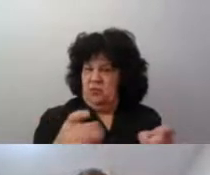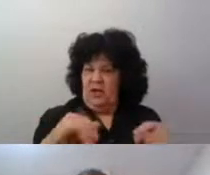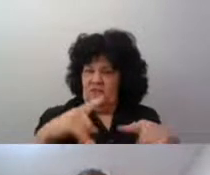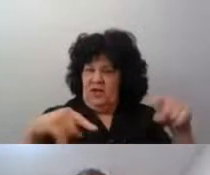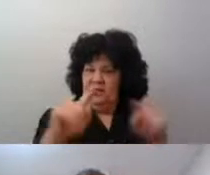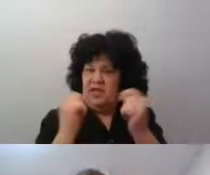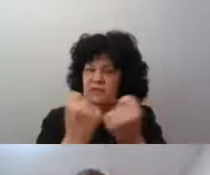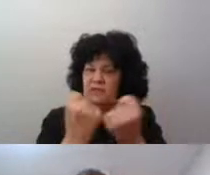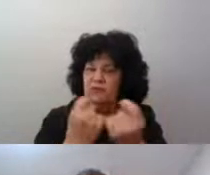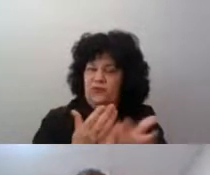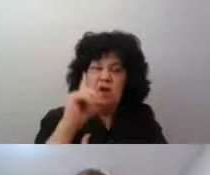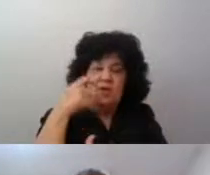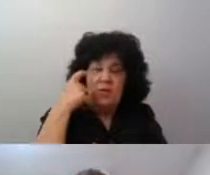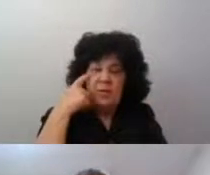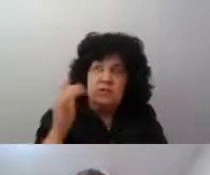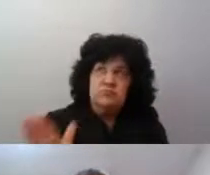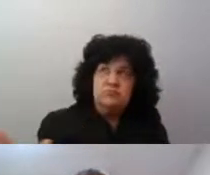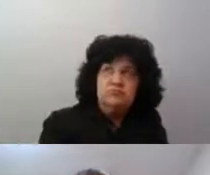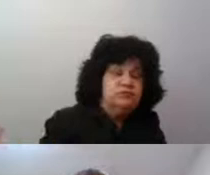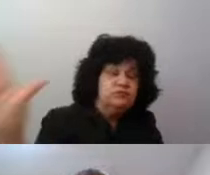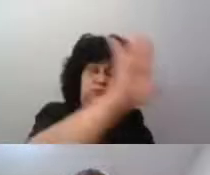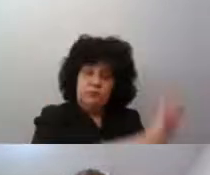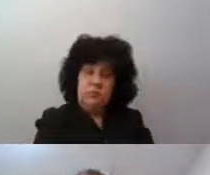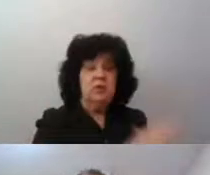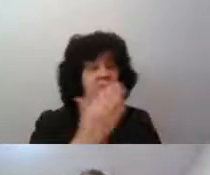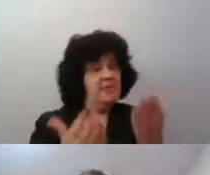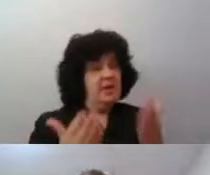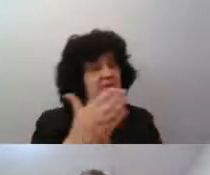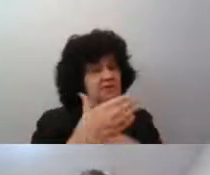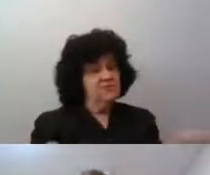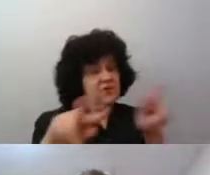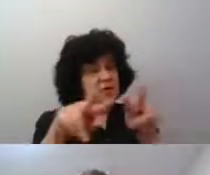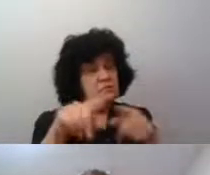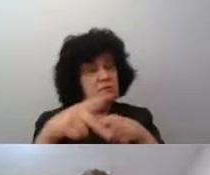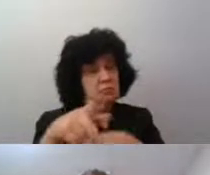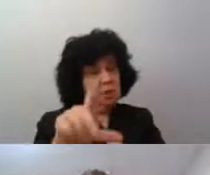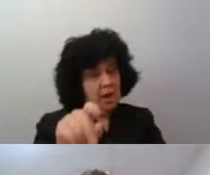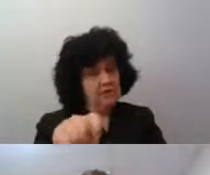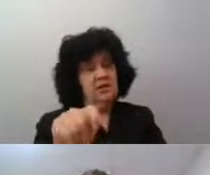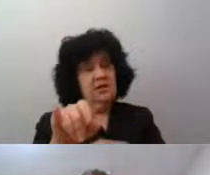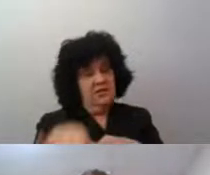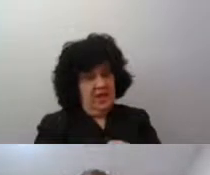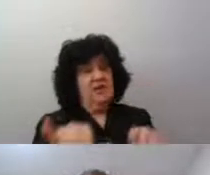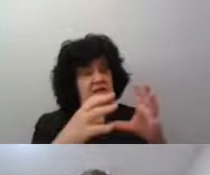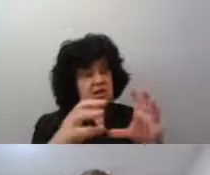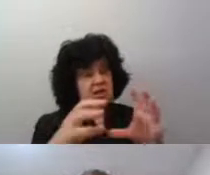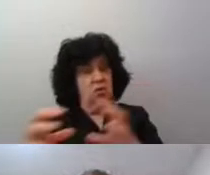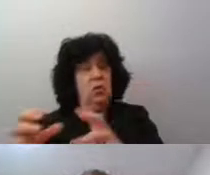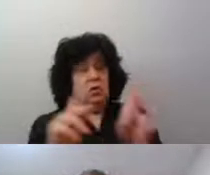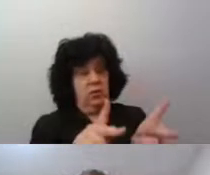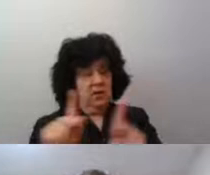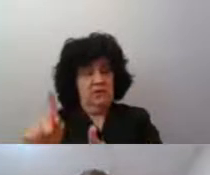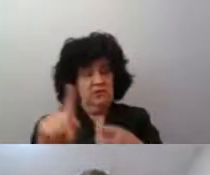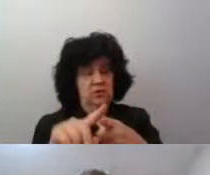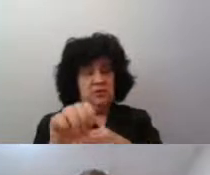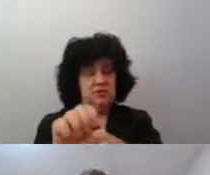government. I think there may be some value in plotting those categories relative to sustainability in